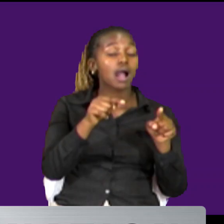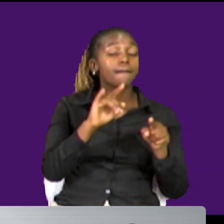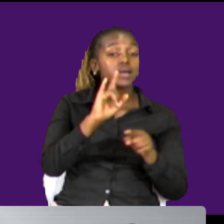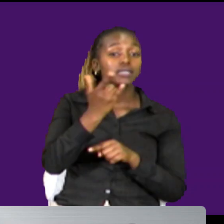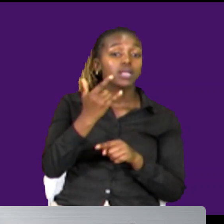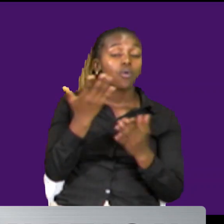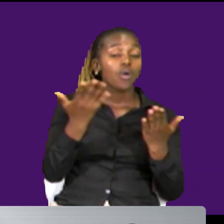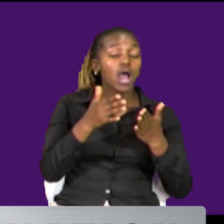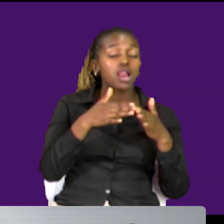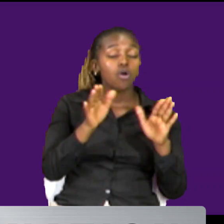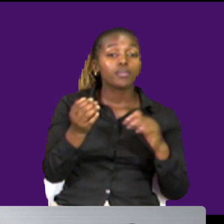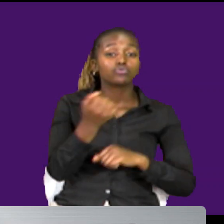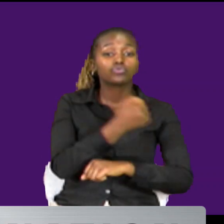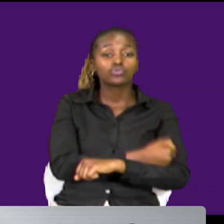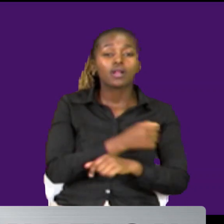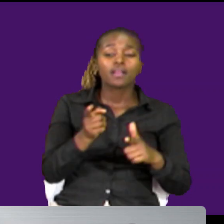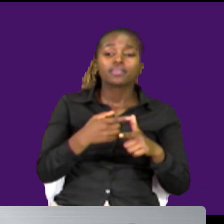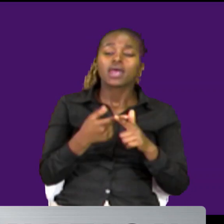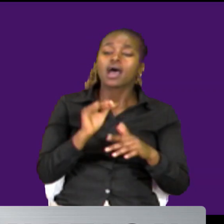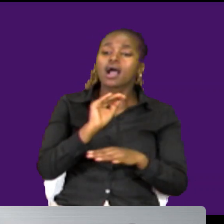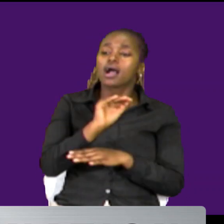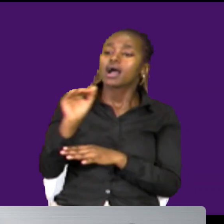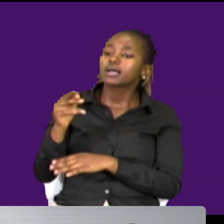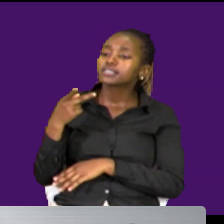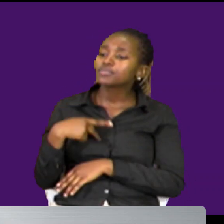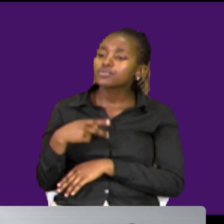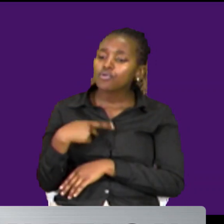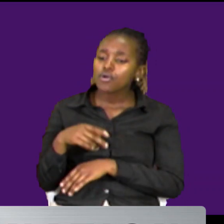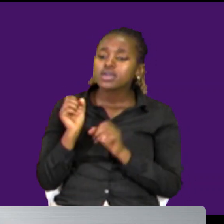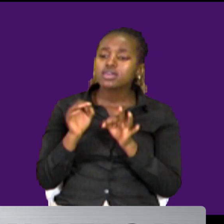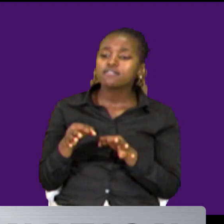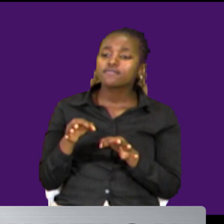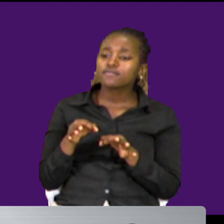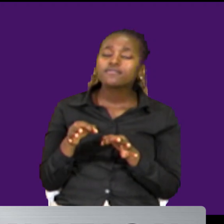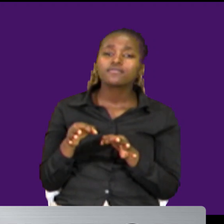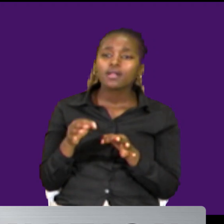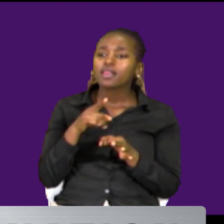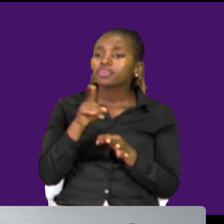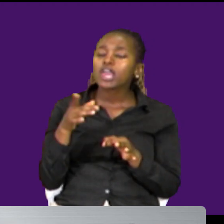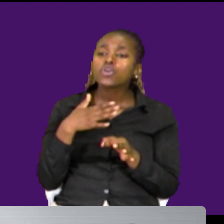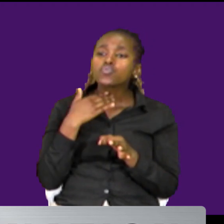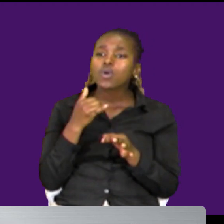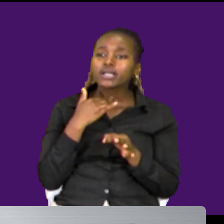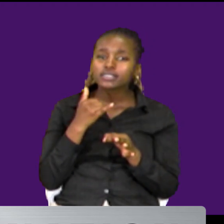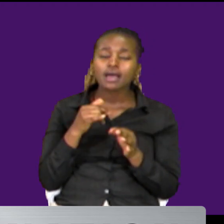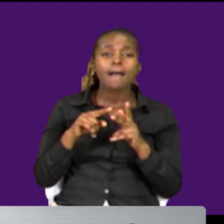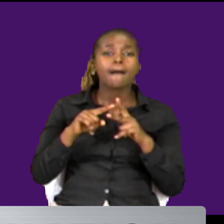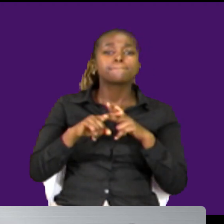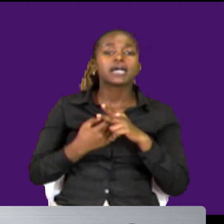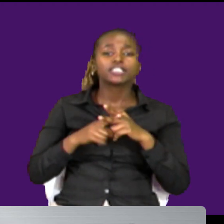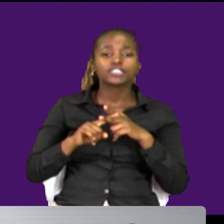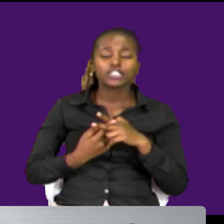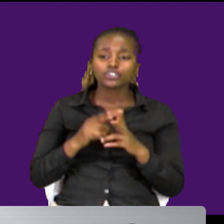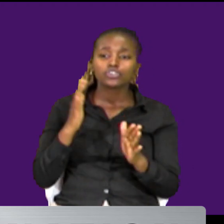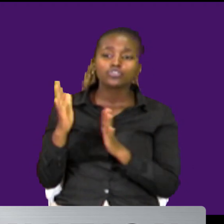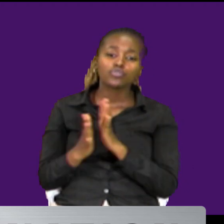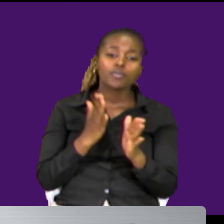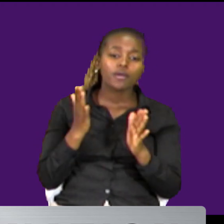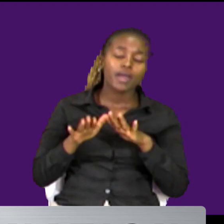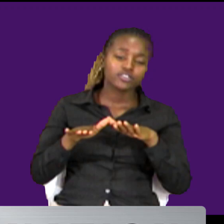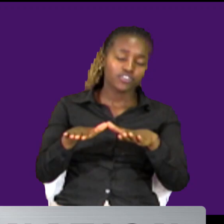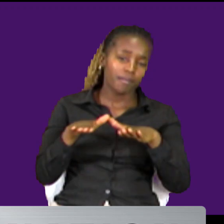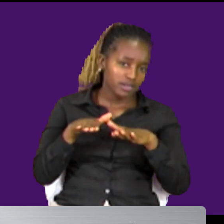If they would wish to have a machine to prepare chapati, Yeah. then what do you expect students to say? Yes, we need a